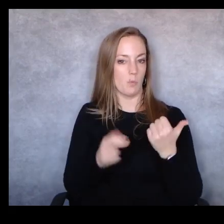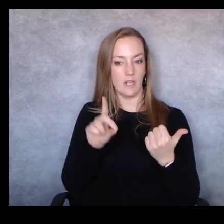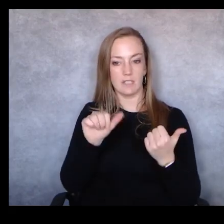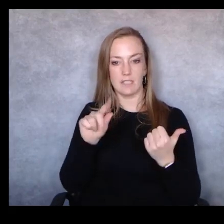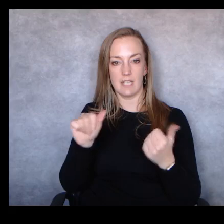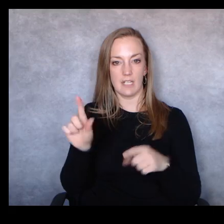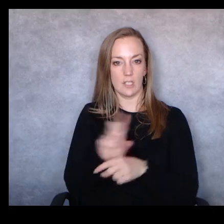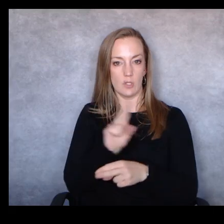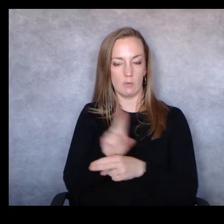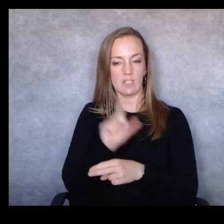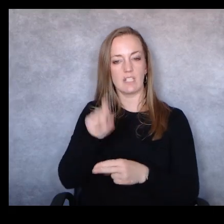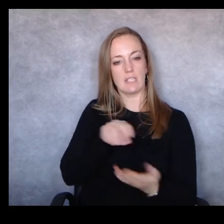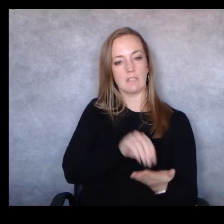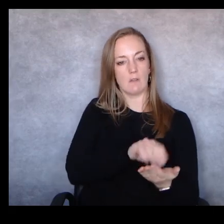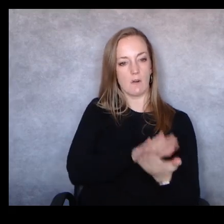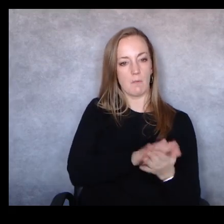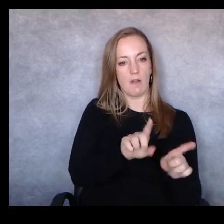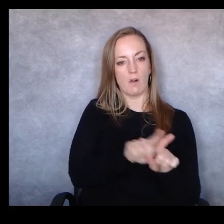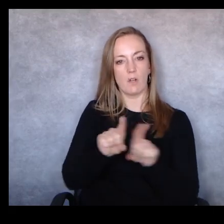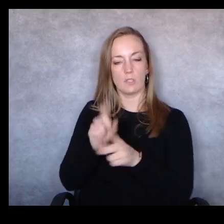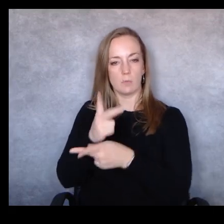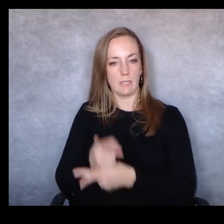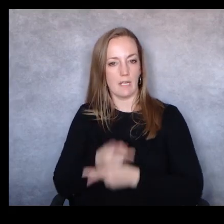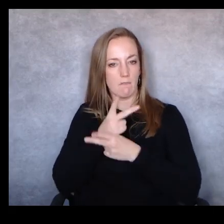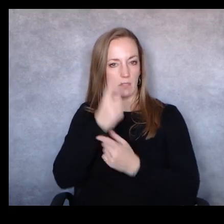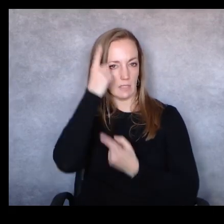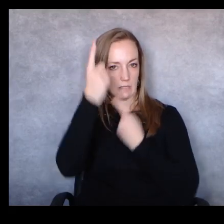be documented and carefully considered.